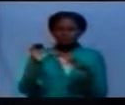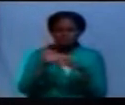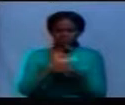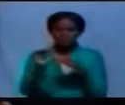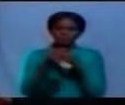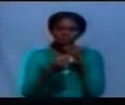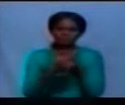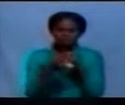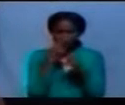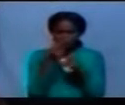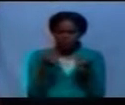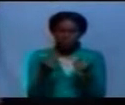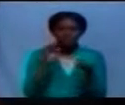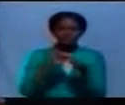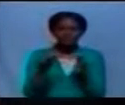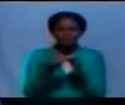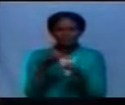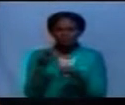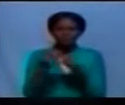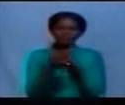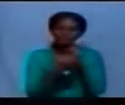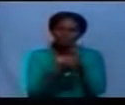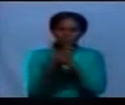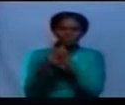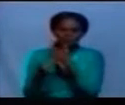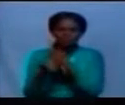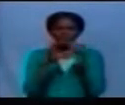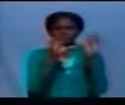look at the number of existing bank accounts,